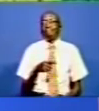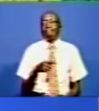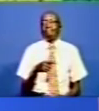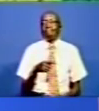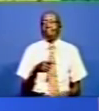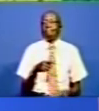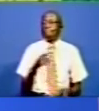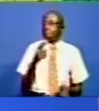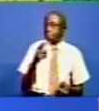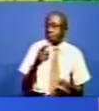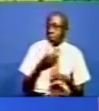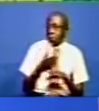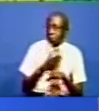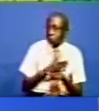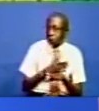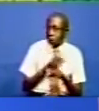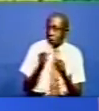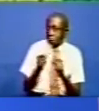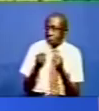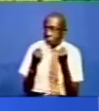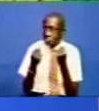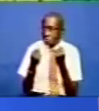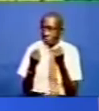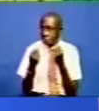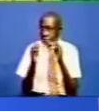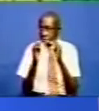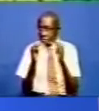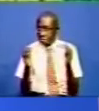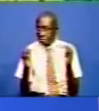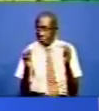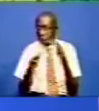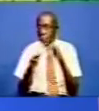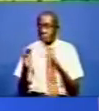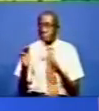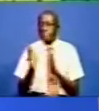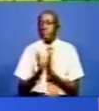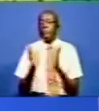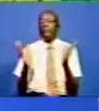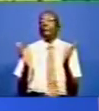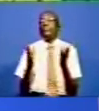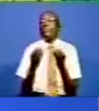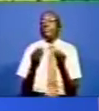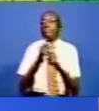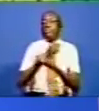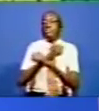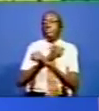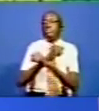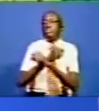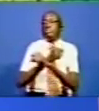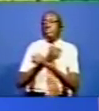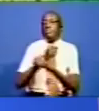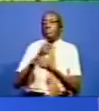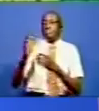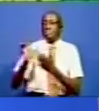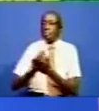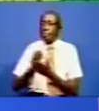Are they better off? Are they safer? Are they being treated more fairly? Are our public resources being protected from plunder